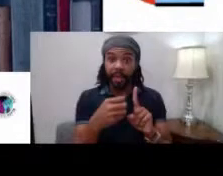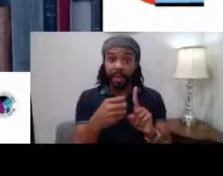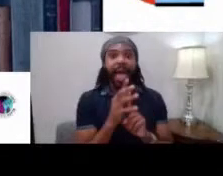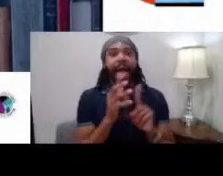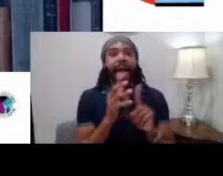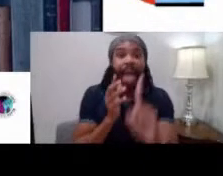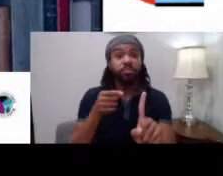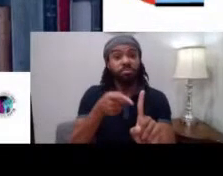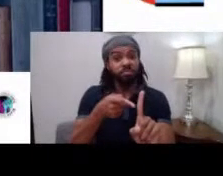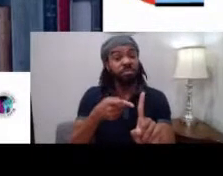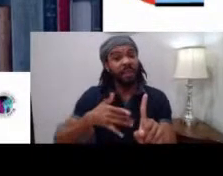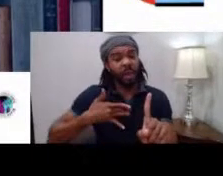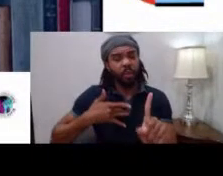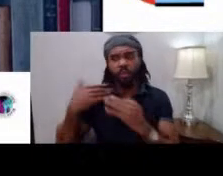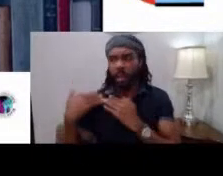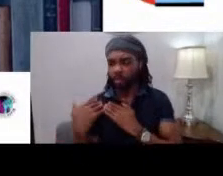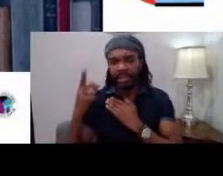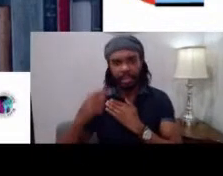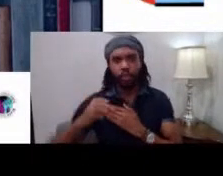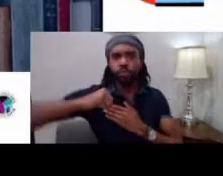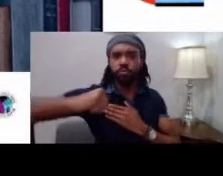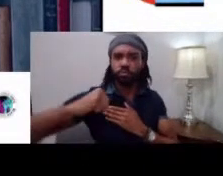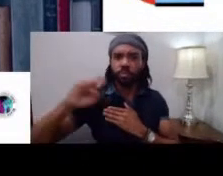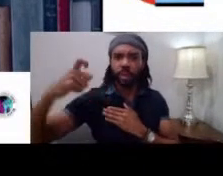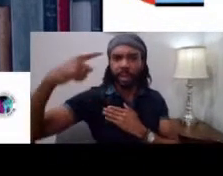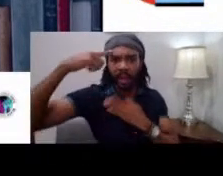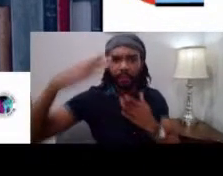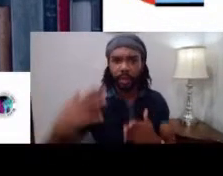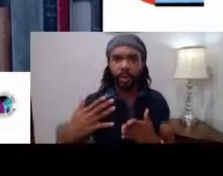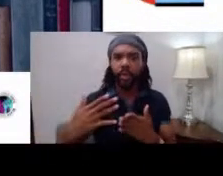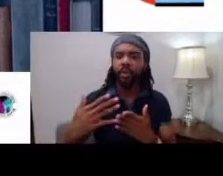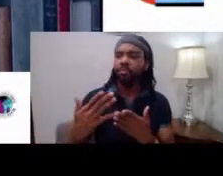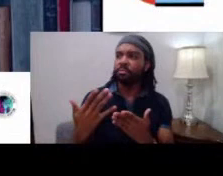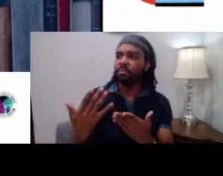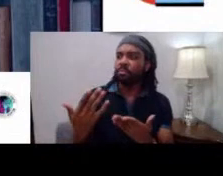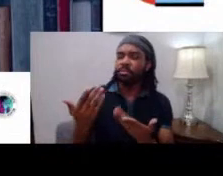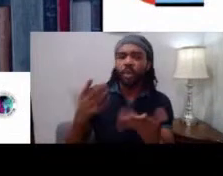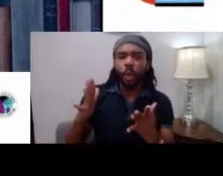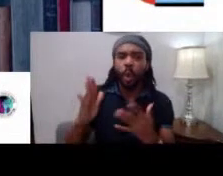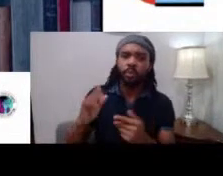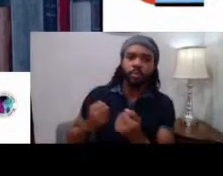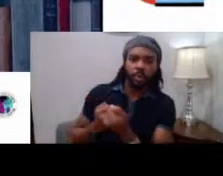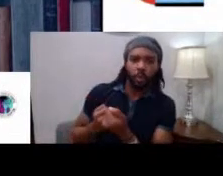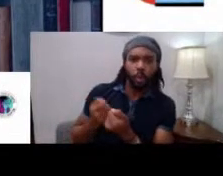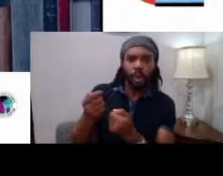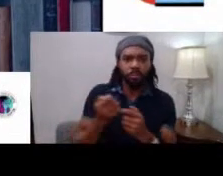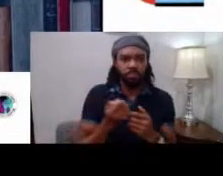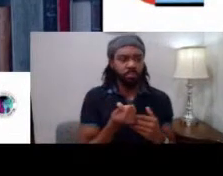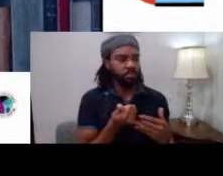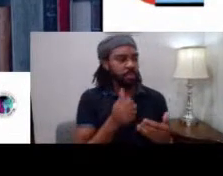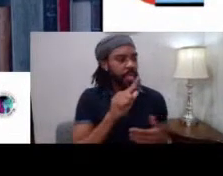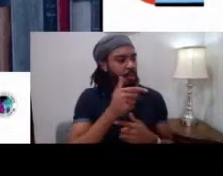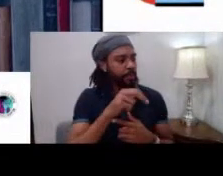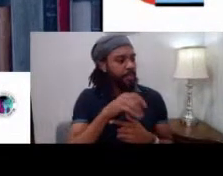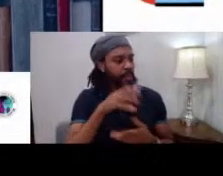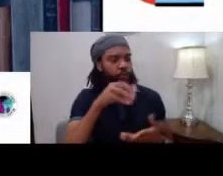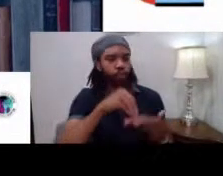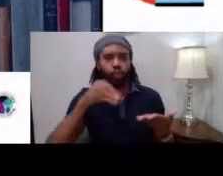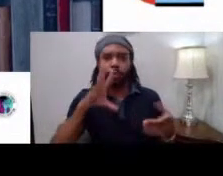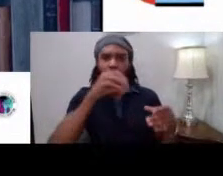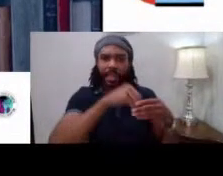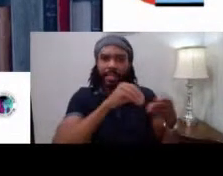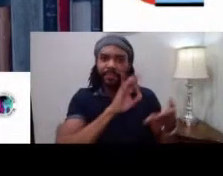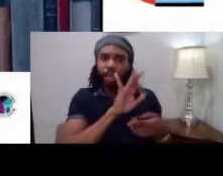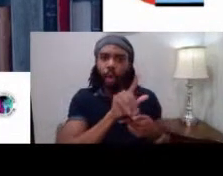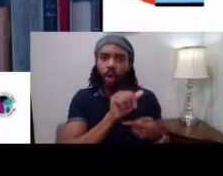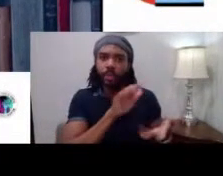erase LGBTQ students and families from Florida schools. Sadly, but unsurprisingly, the politicians in